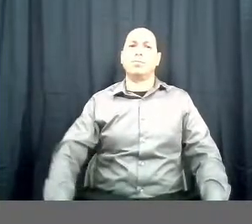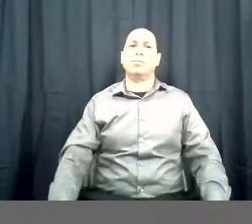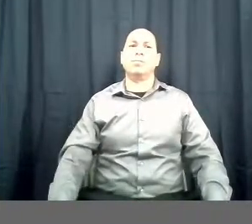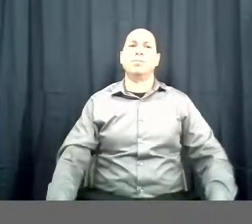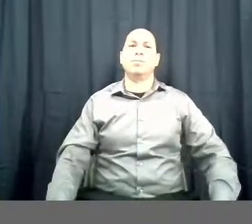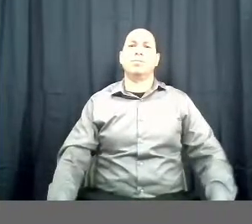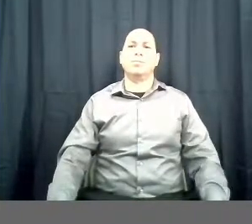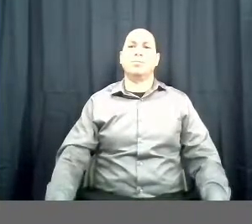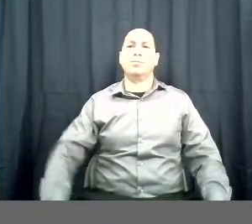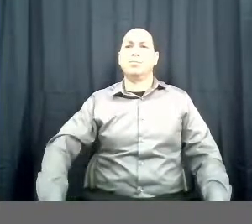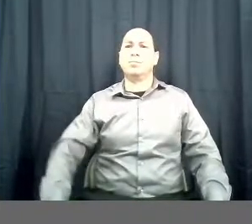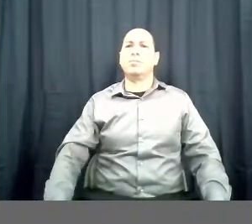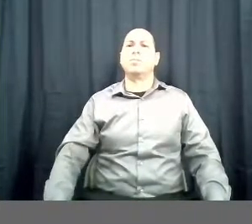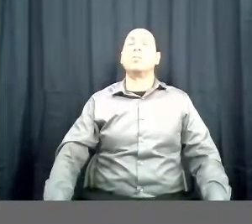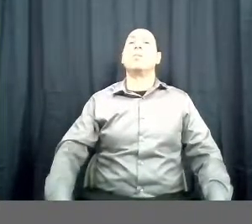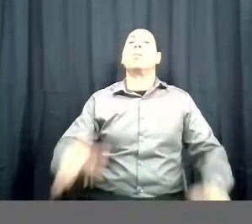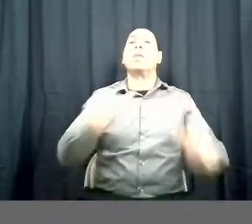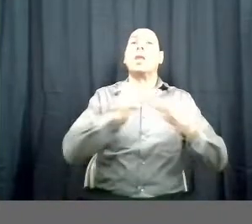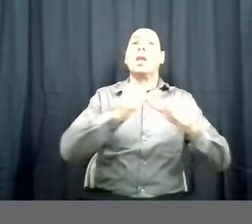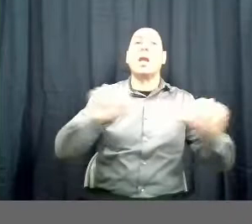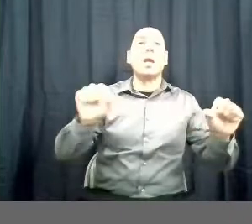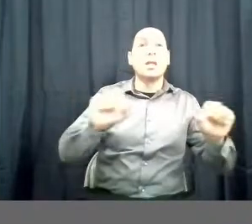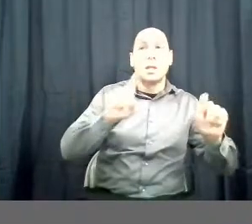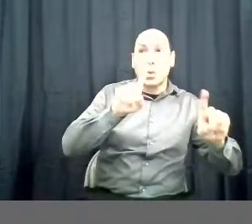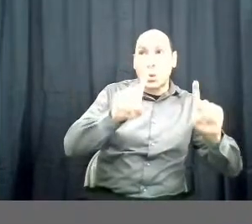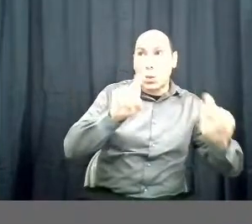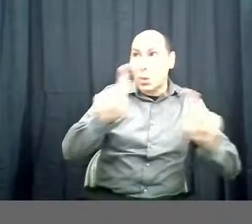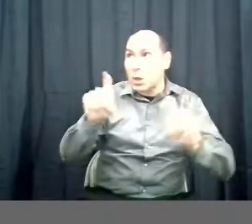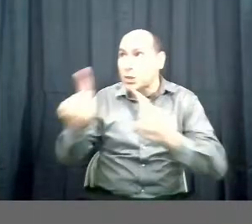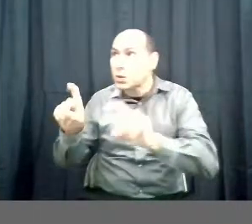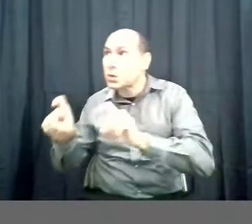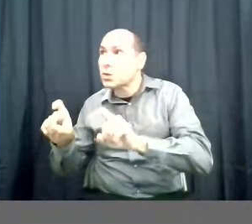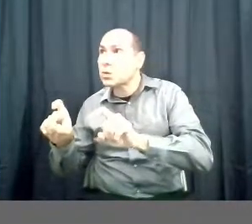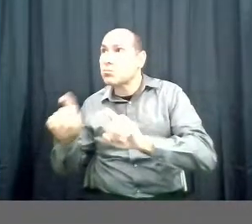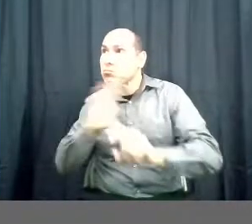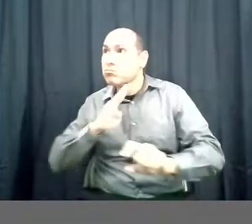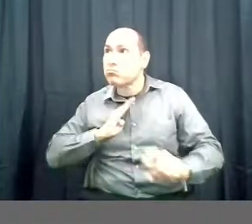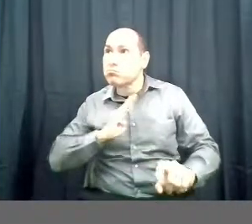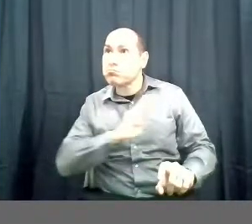Are there any questions from the board?